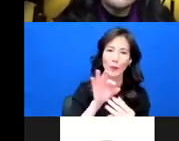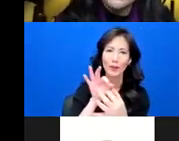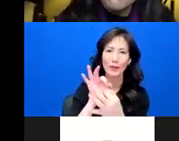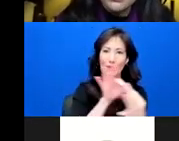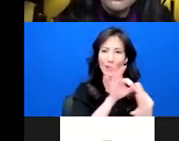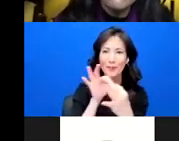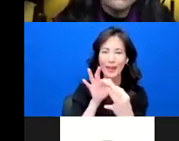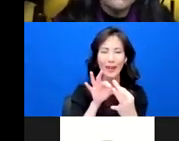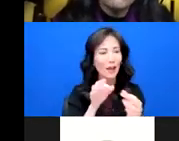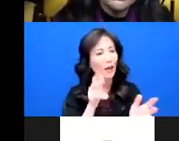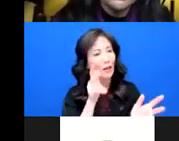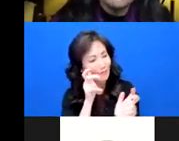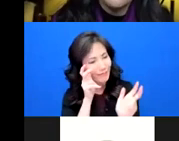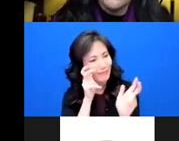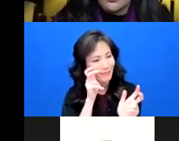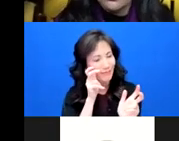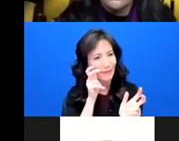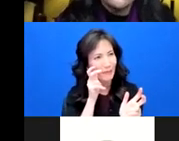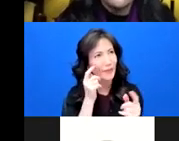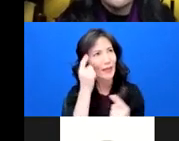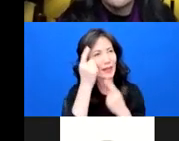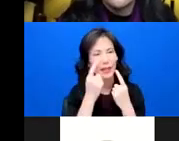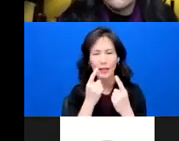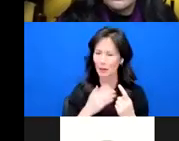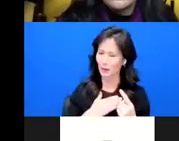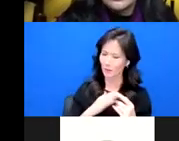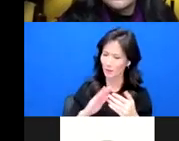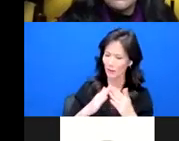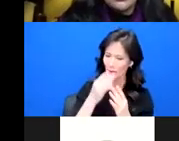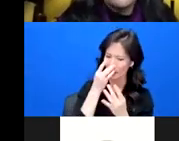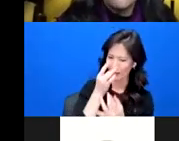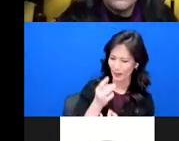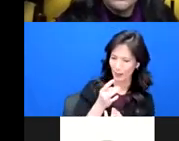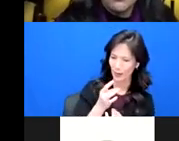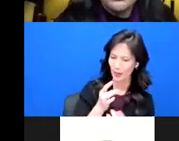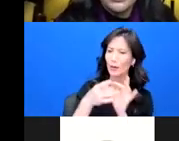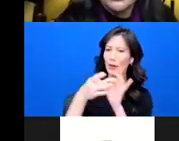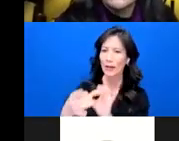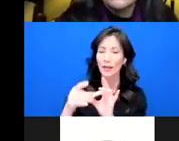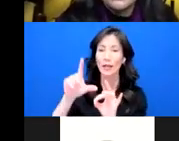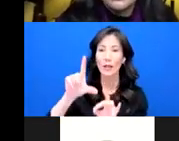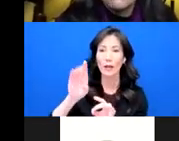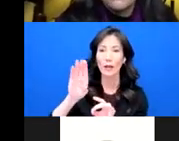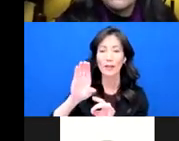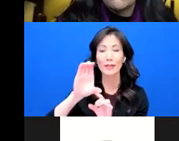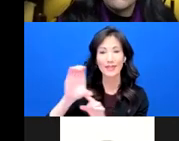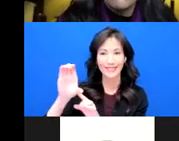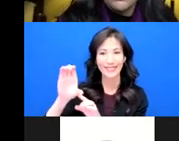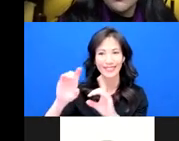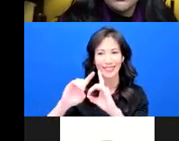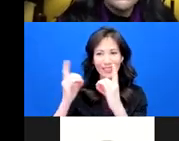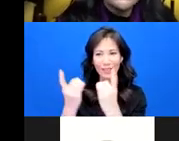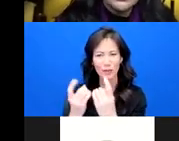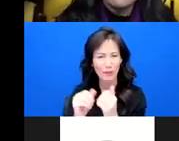is specifically for the Long Beach Community College District and that it is for this process. And so the